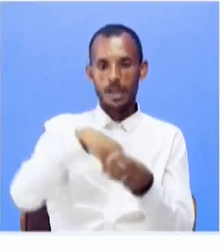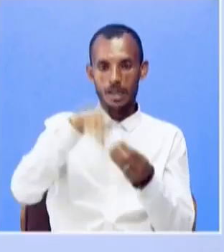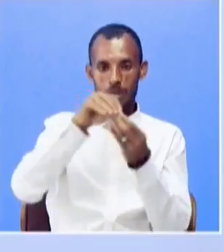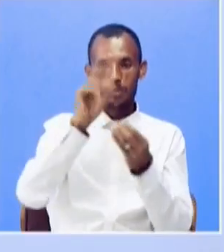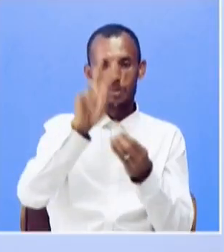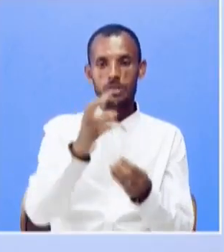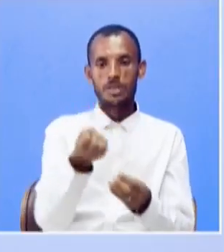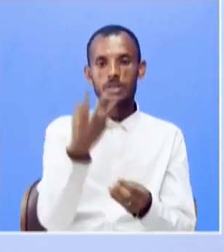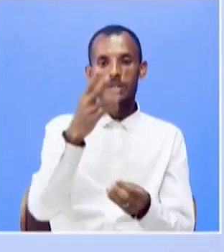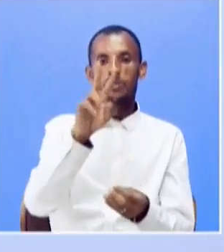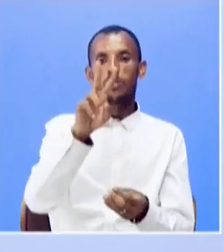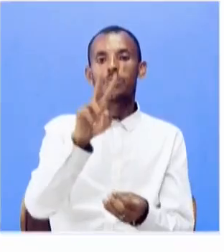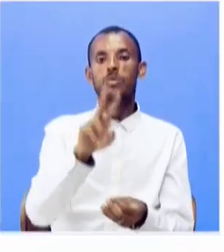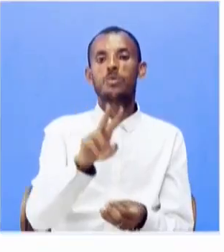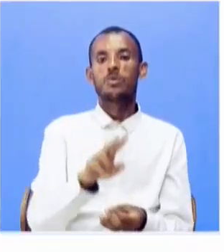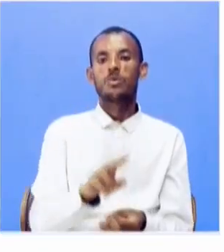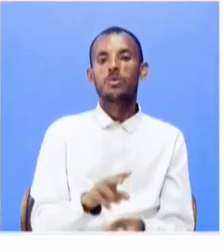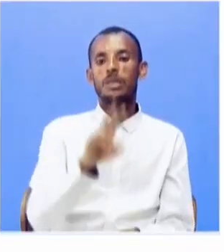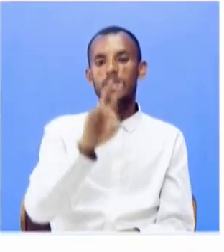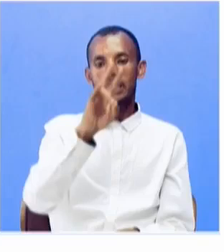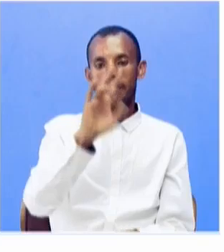7. This gives us